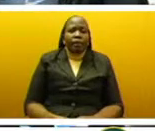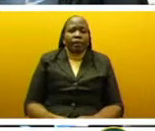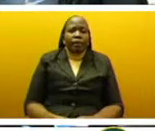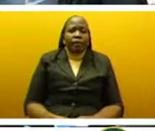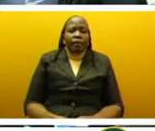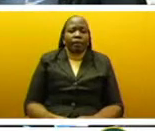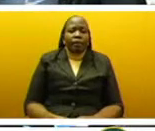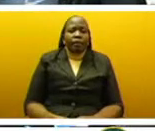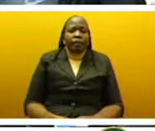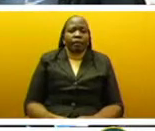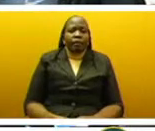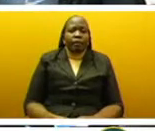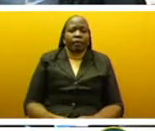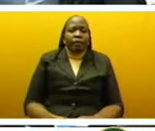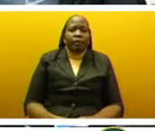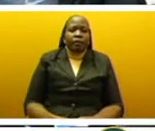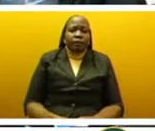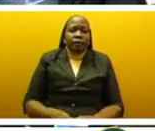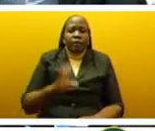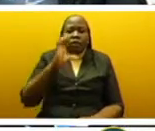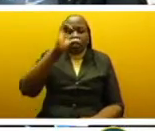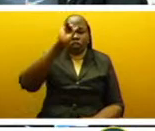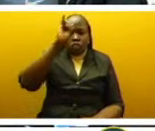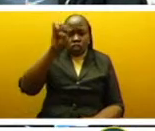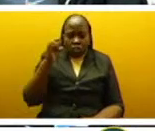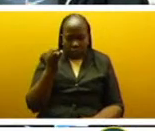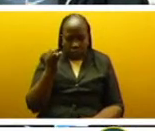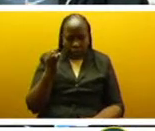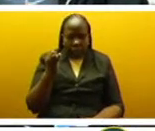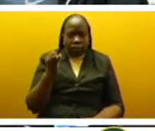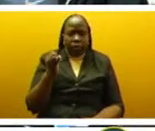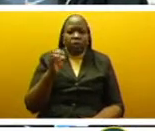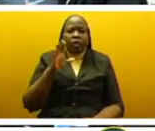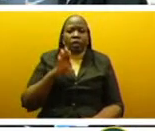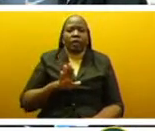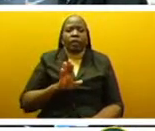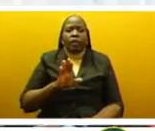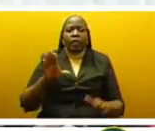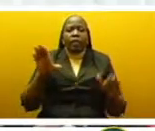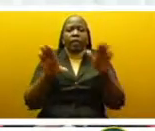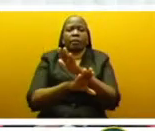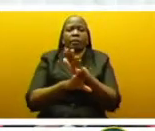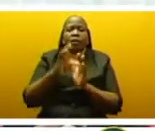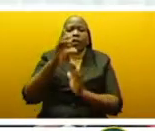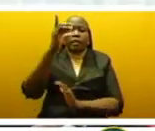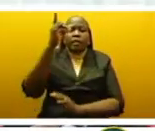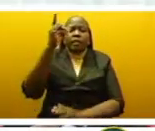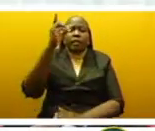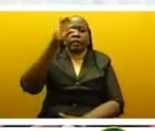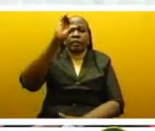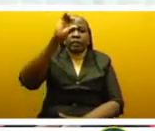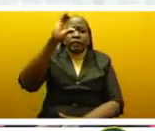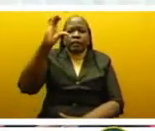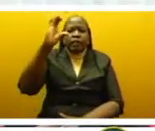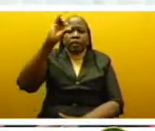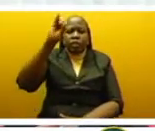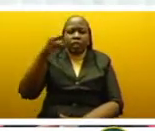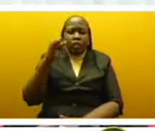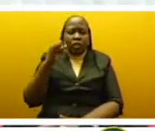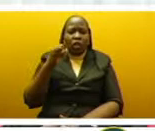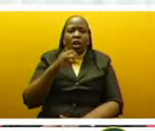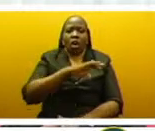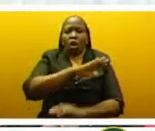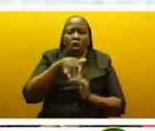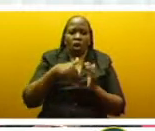Your Ladyship, Madam Chief Justice, Your Ladyship, Madam Deputy Chief Justice, Your Ladyship, and my Lords of the Supreme Court.